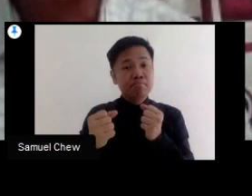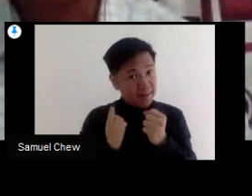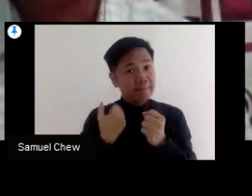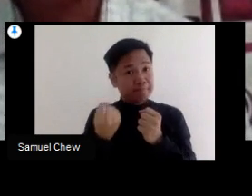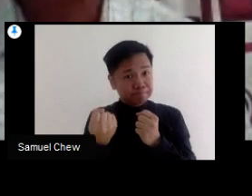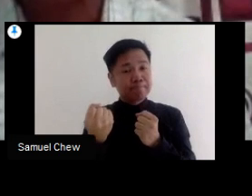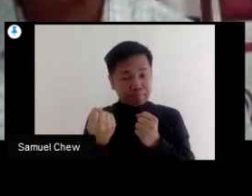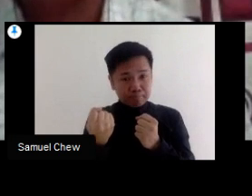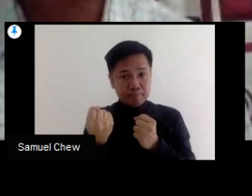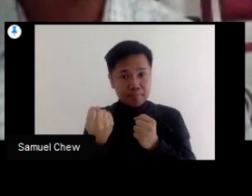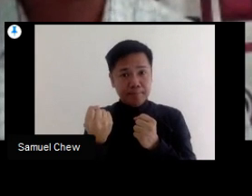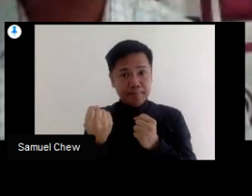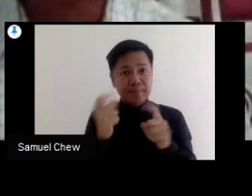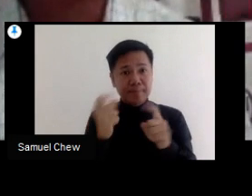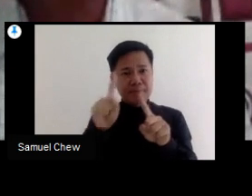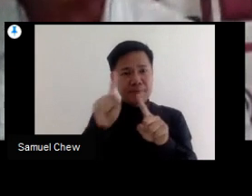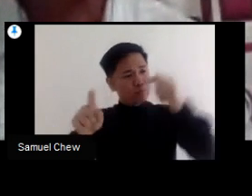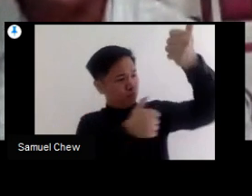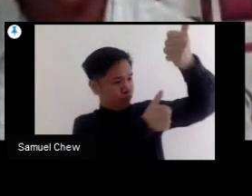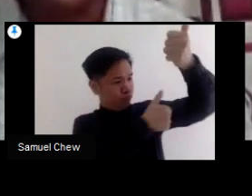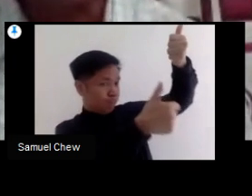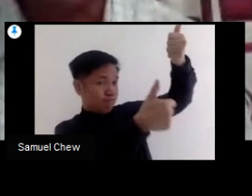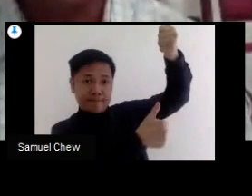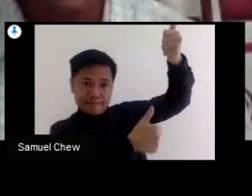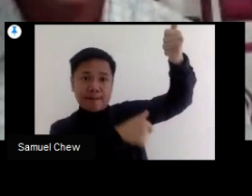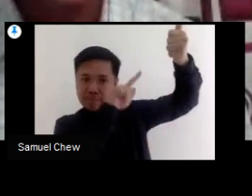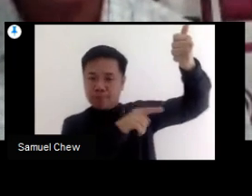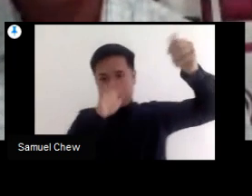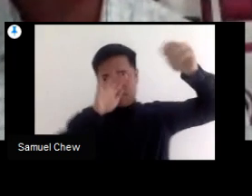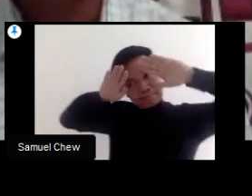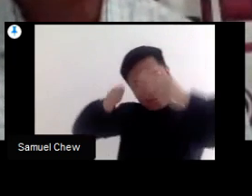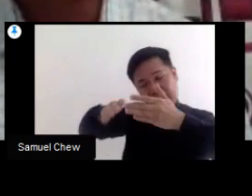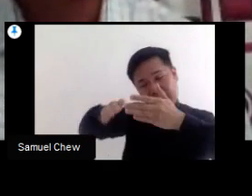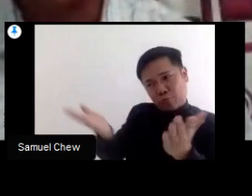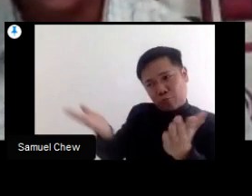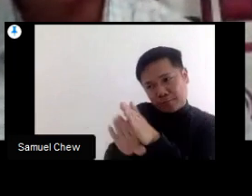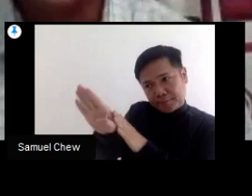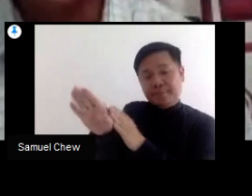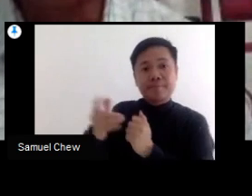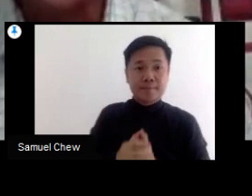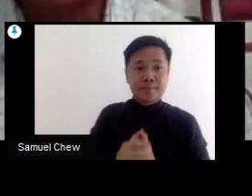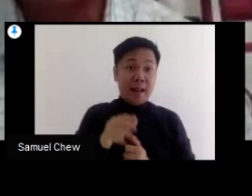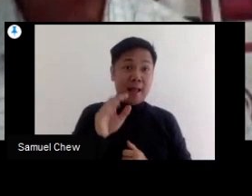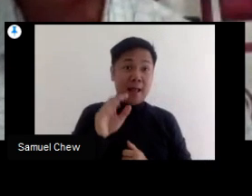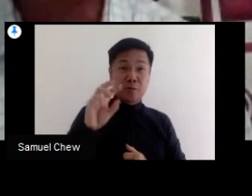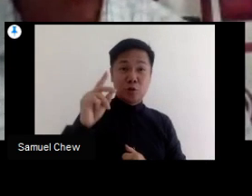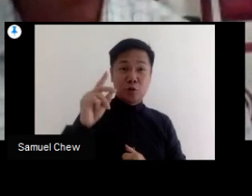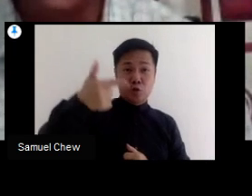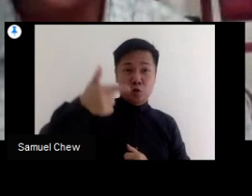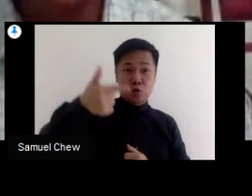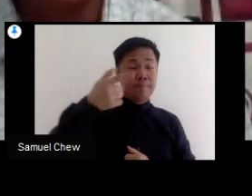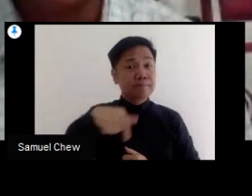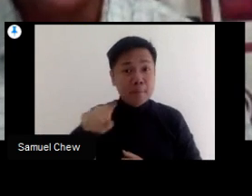subnational levels. The National Indicator Framework adopted for capturing progress on SDGs is an elaborate one comprising about